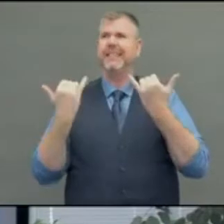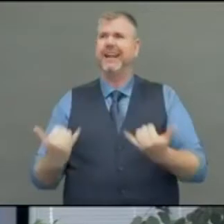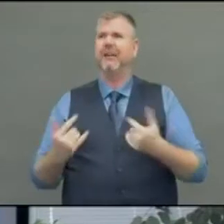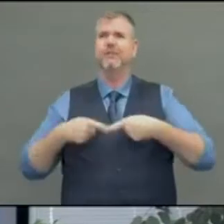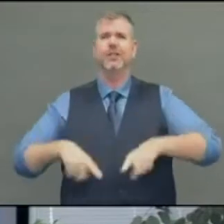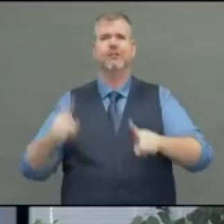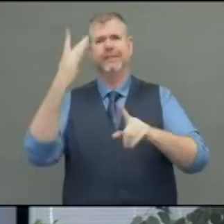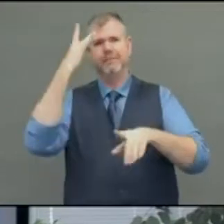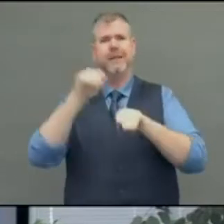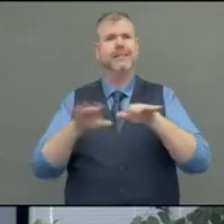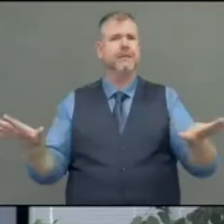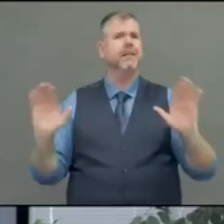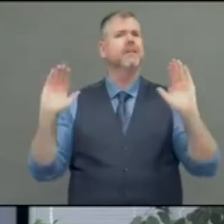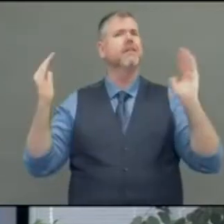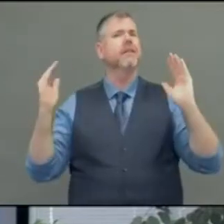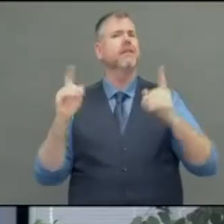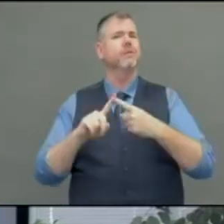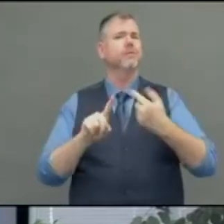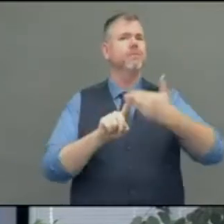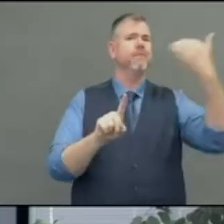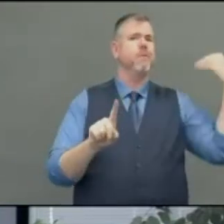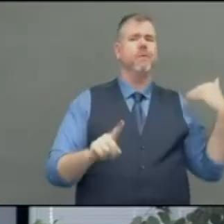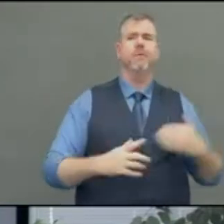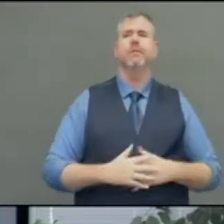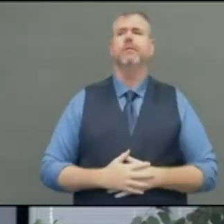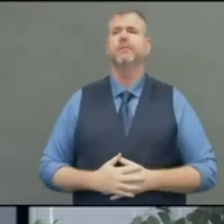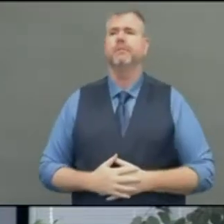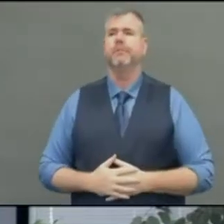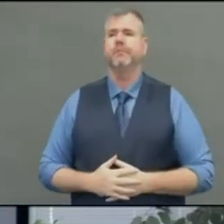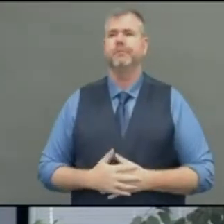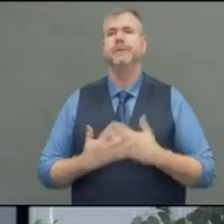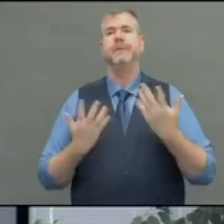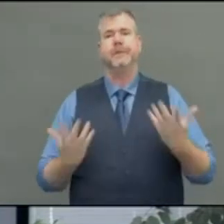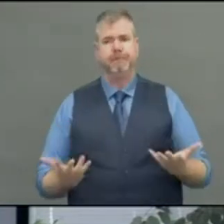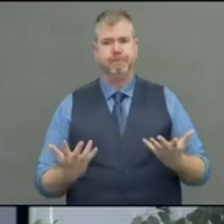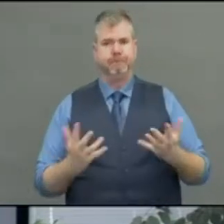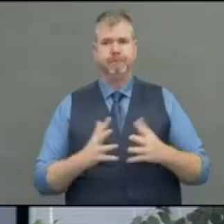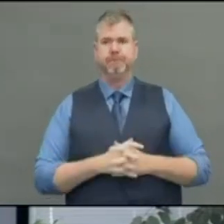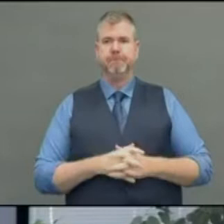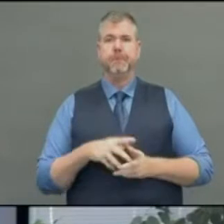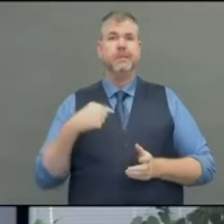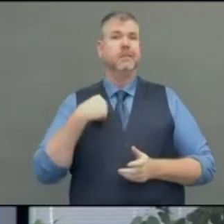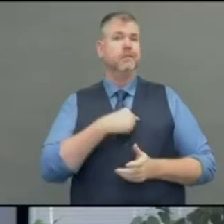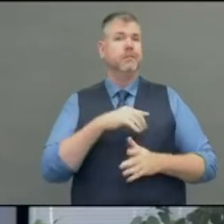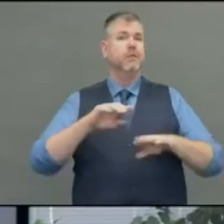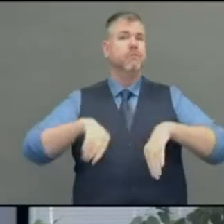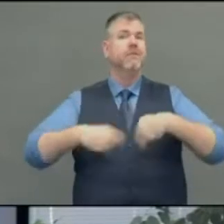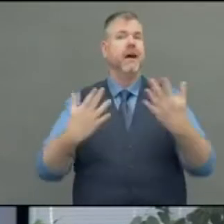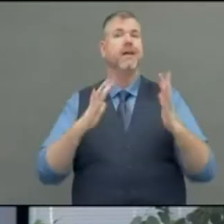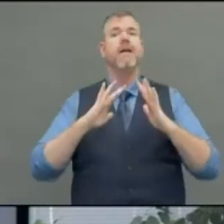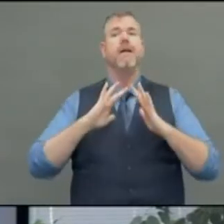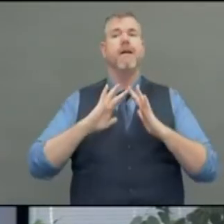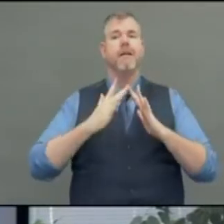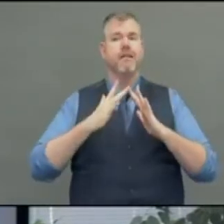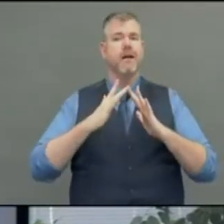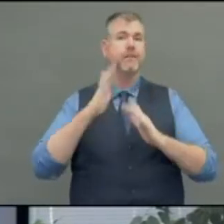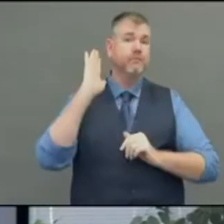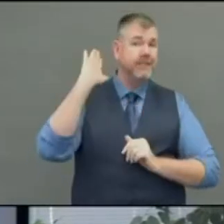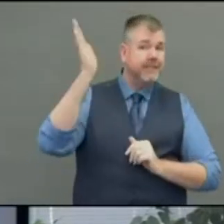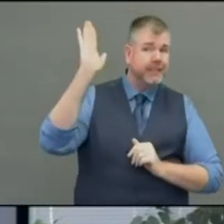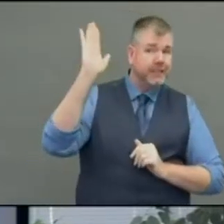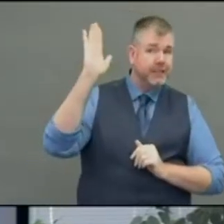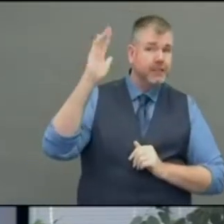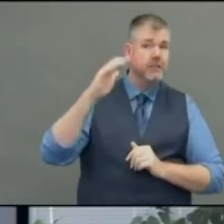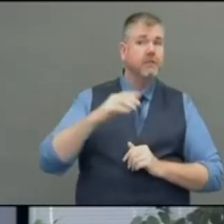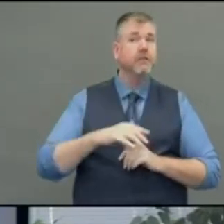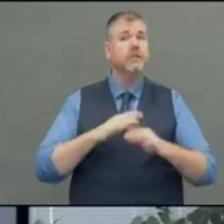to my position, again, I'm not able to be out there in person. So we are providing online presentations about the